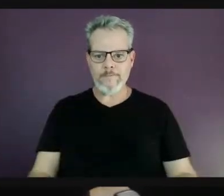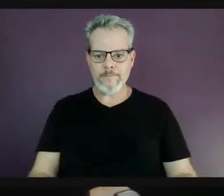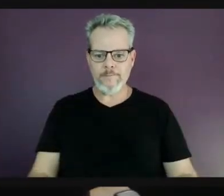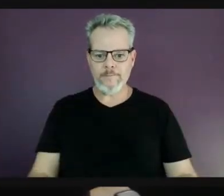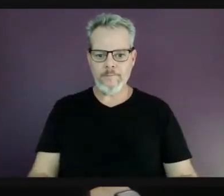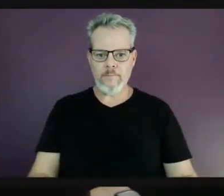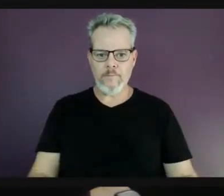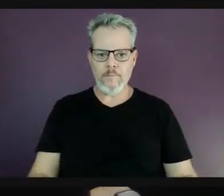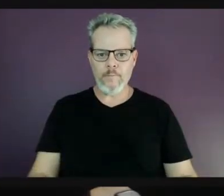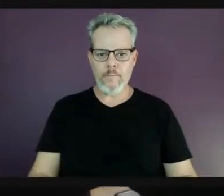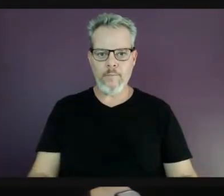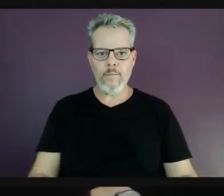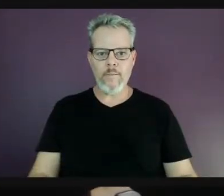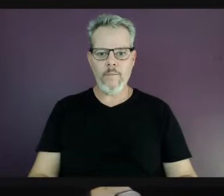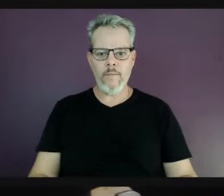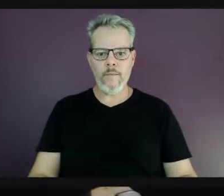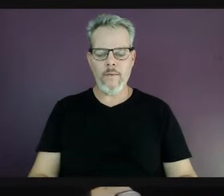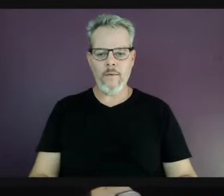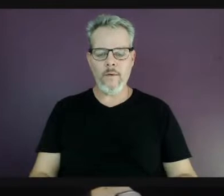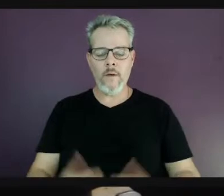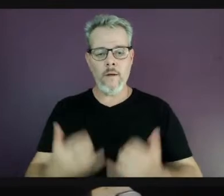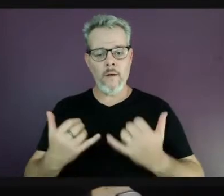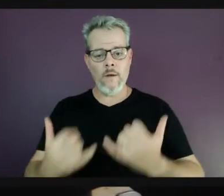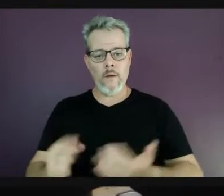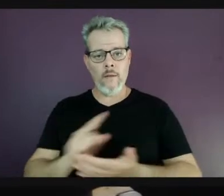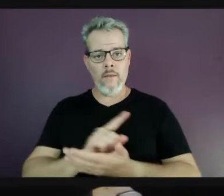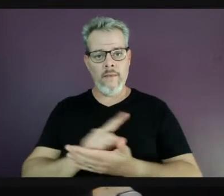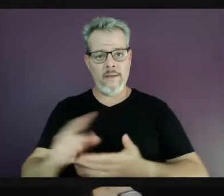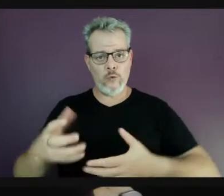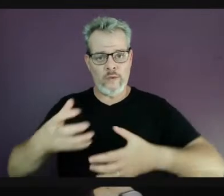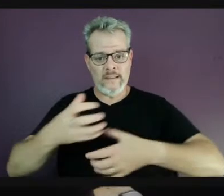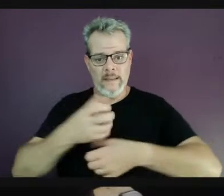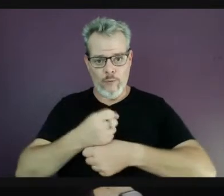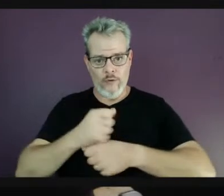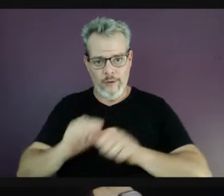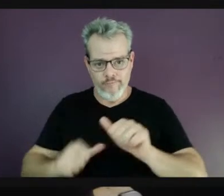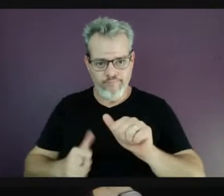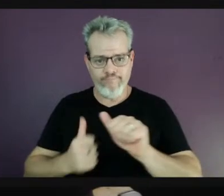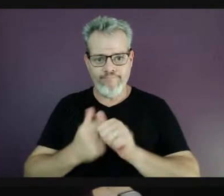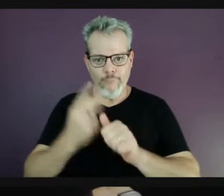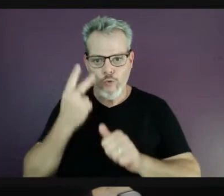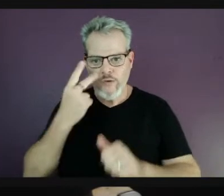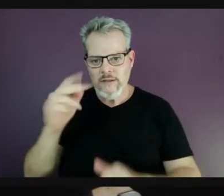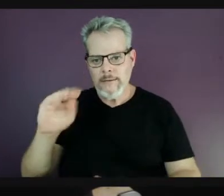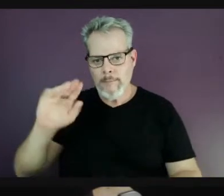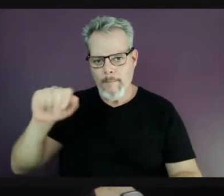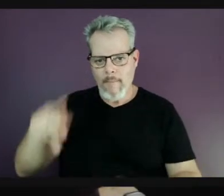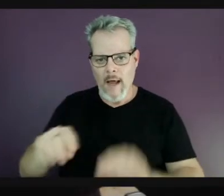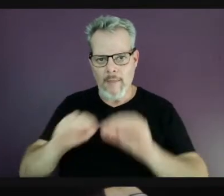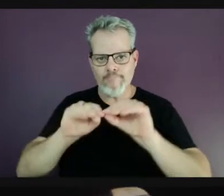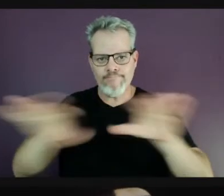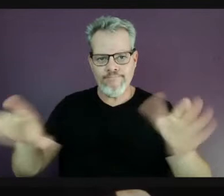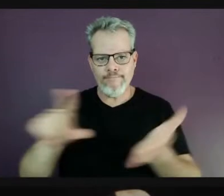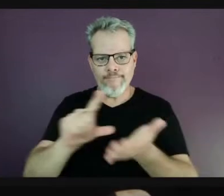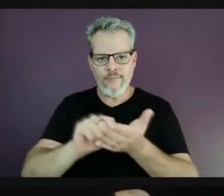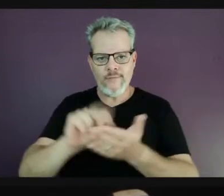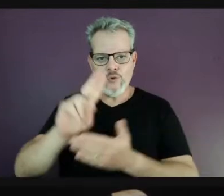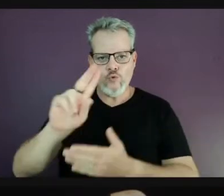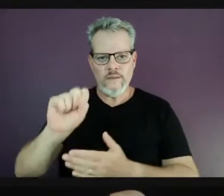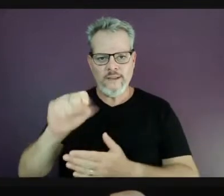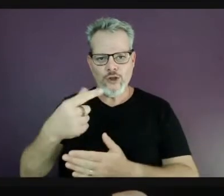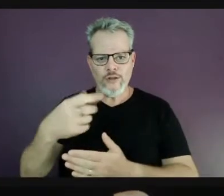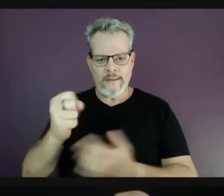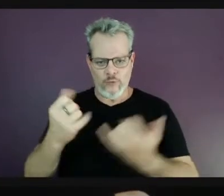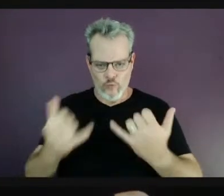So in this week's Hawaiian volcano summary, you see this map released by the USGS today showing an area